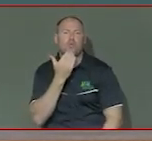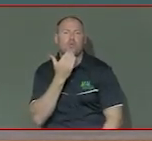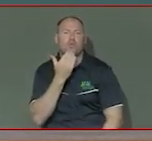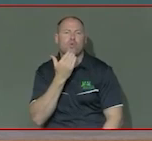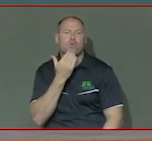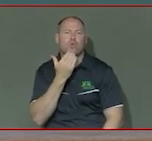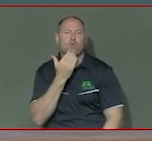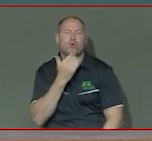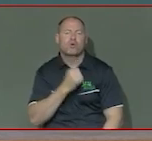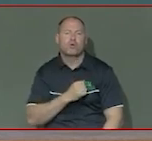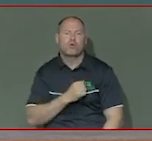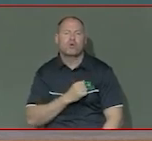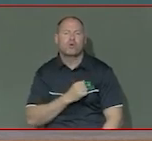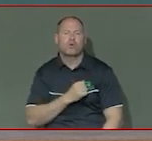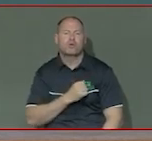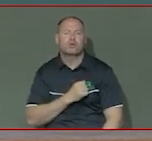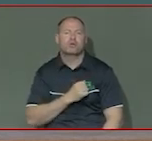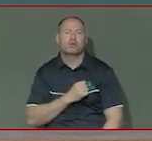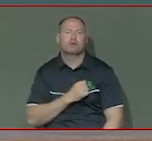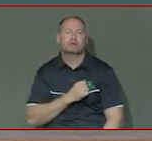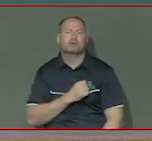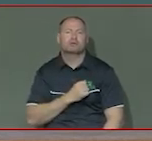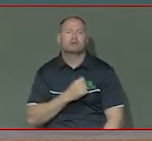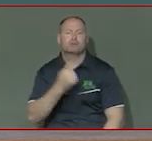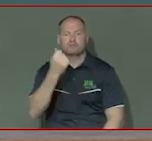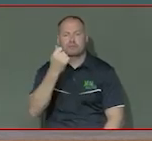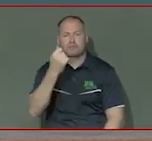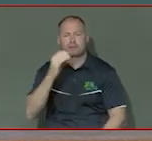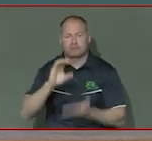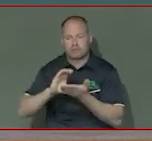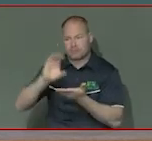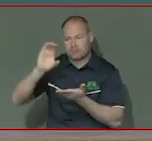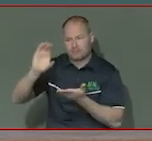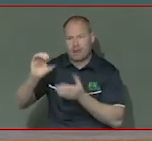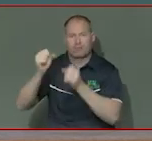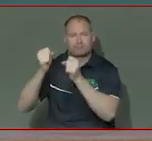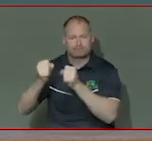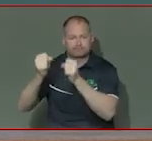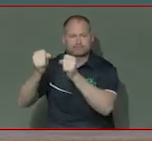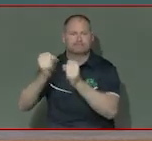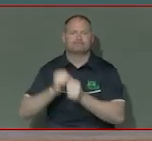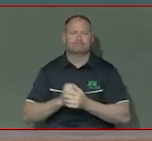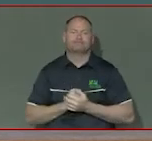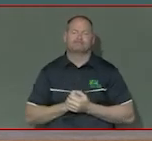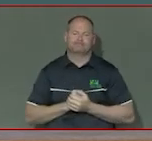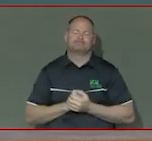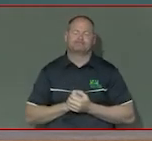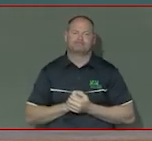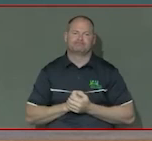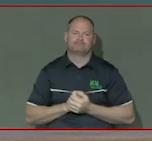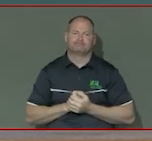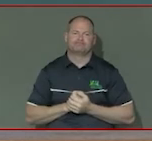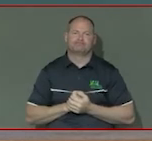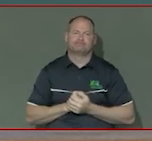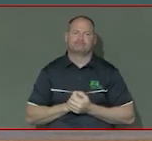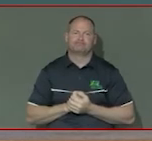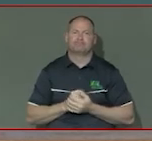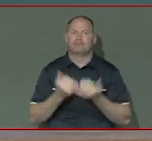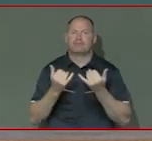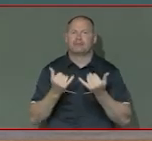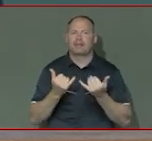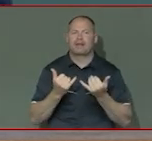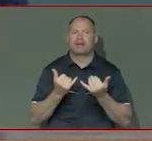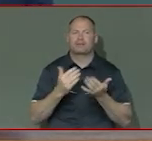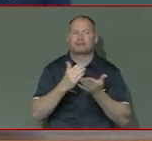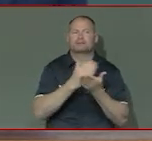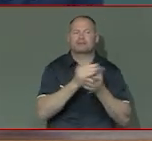fixed deposit. Because remember, what could your shareholders do with their